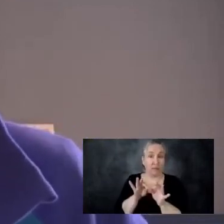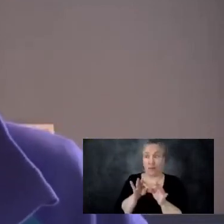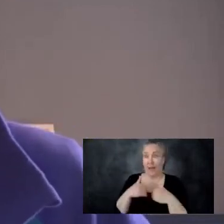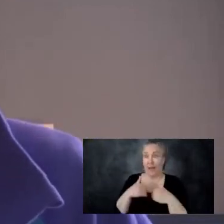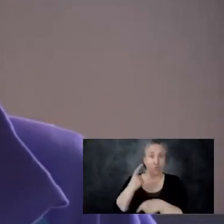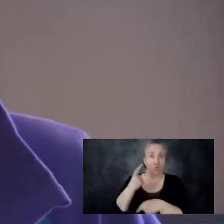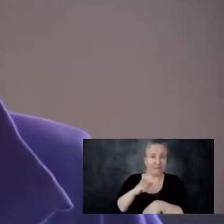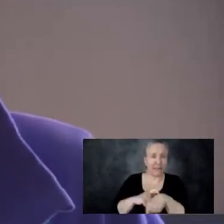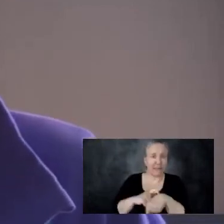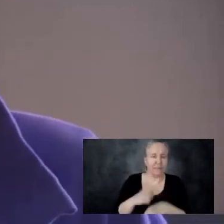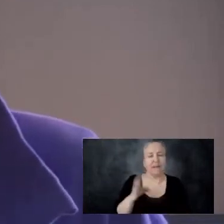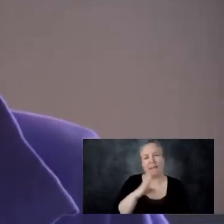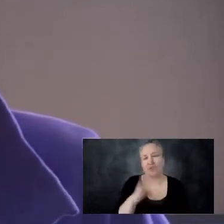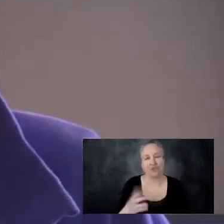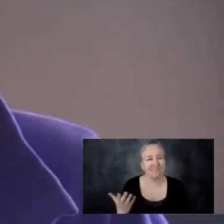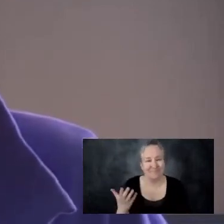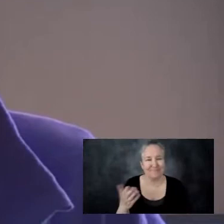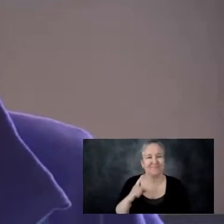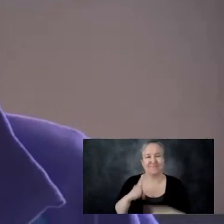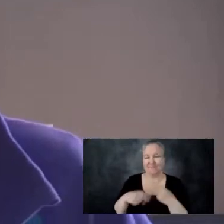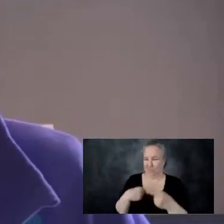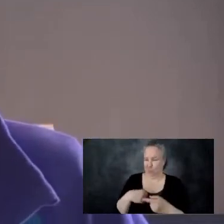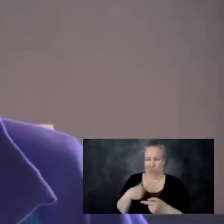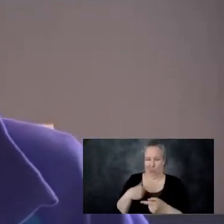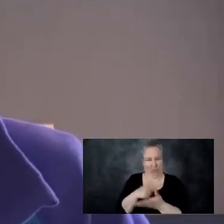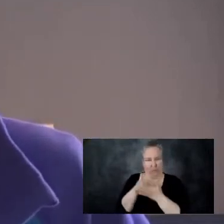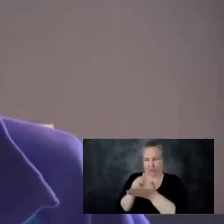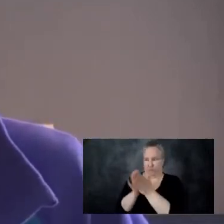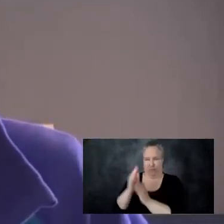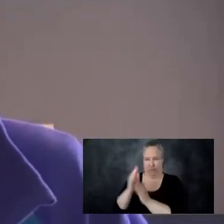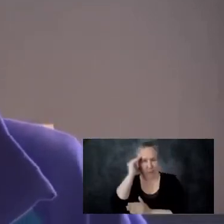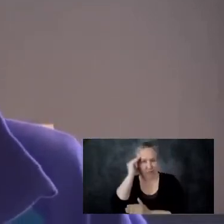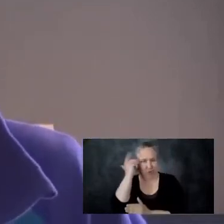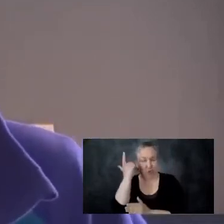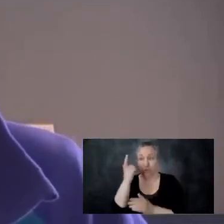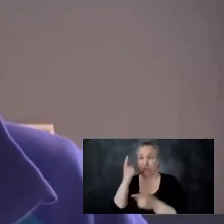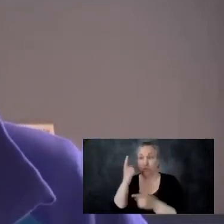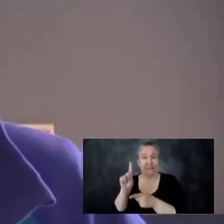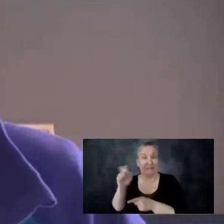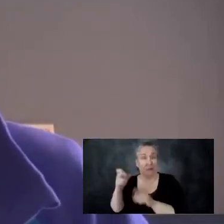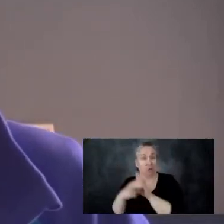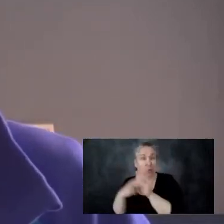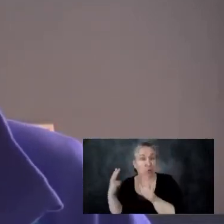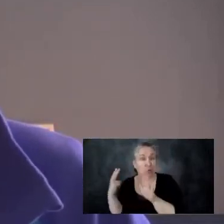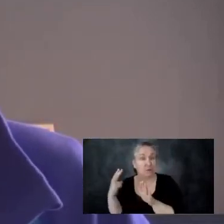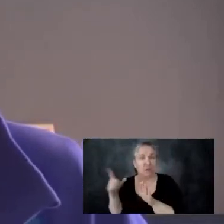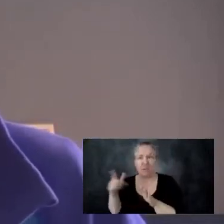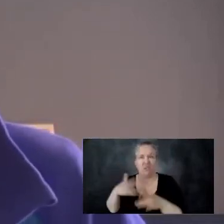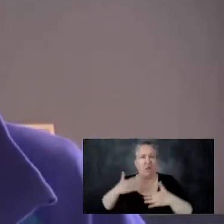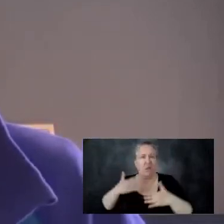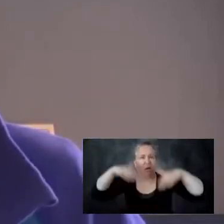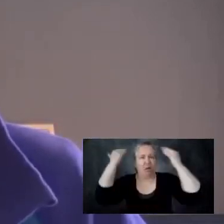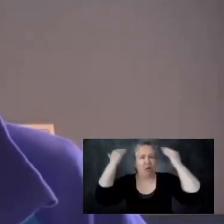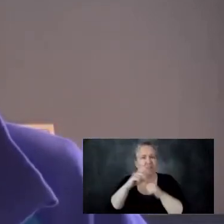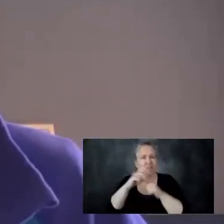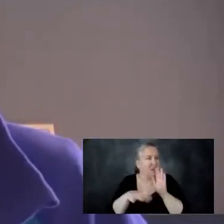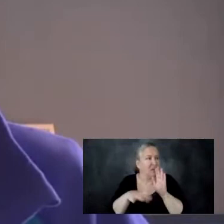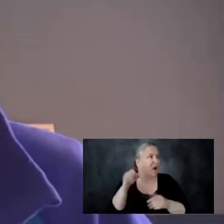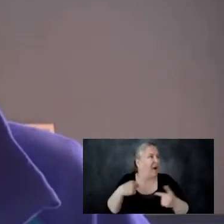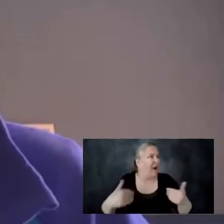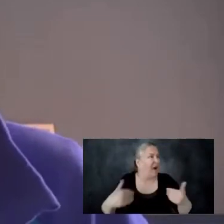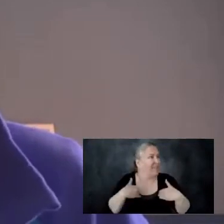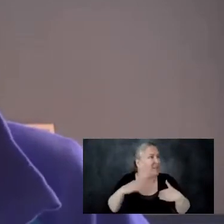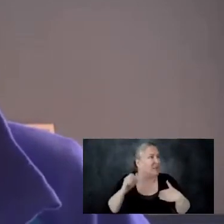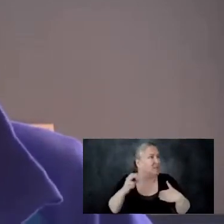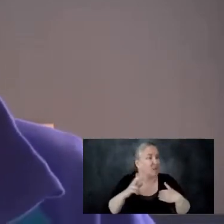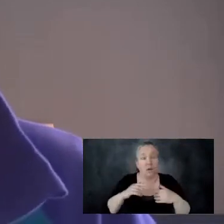we familiarize our patients about the clinical trial? Is it when they're diagnosed and they're really overwhelmed with their diagnosis, and all of a sudden we say,